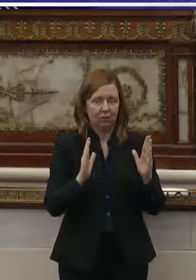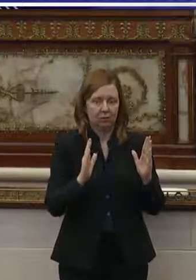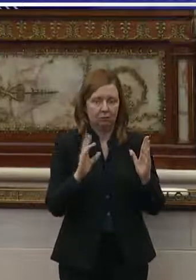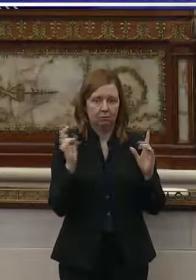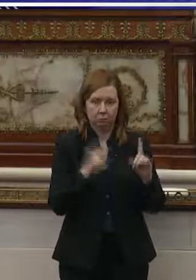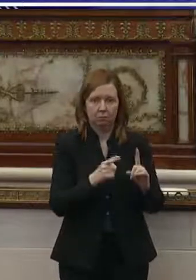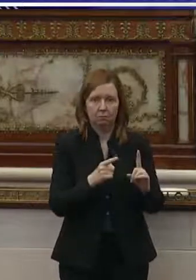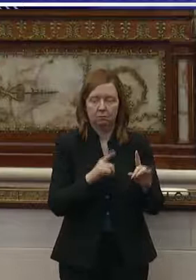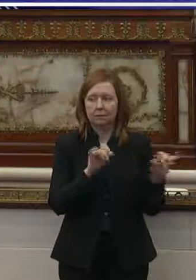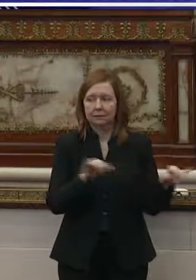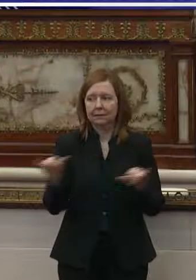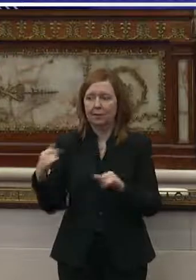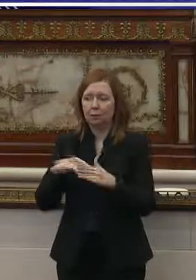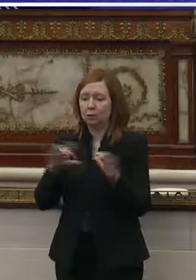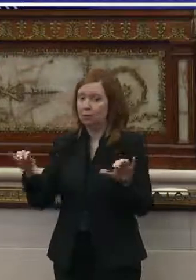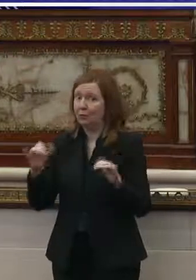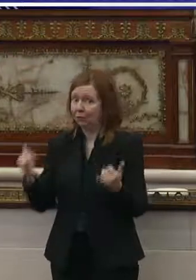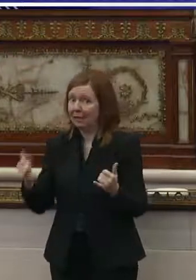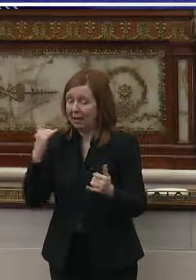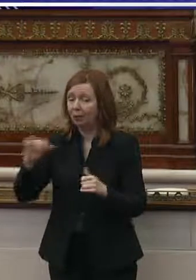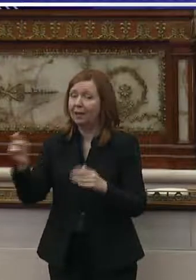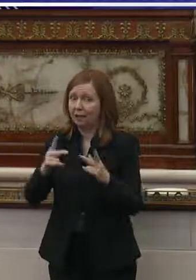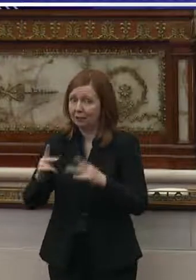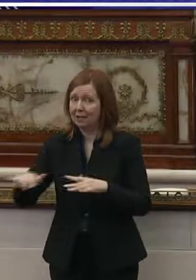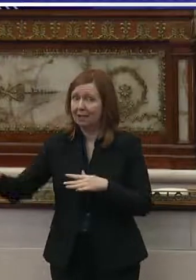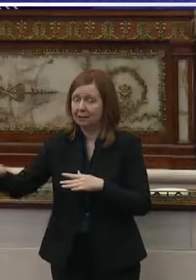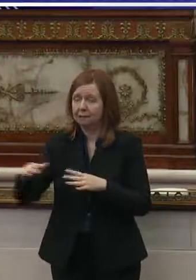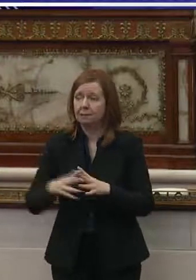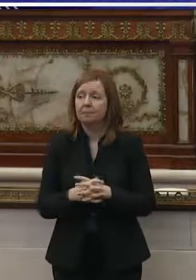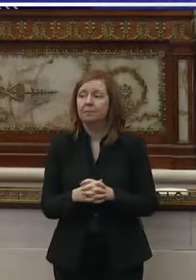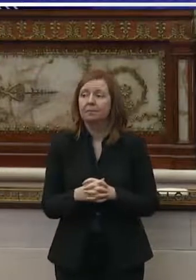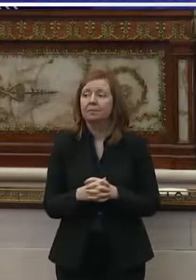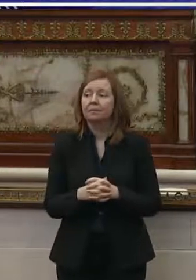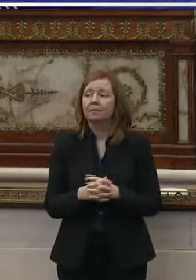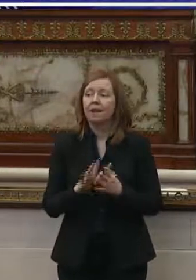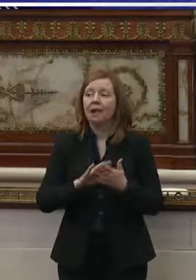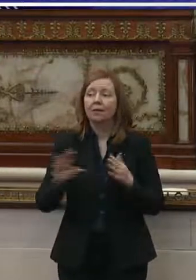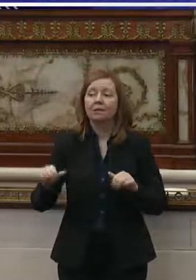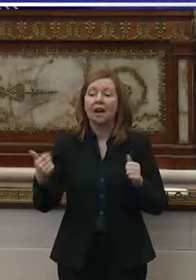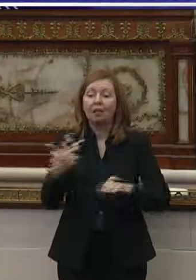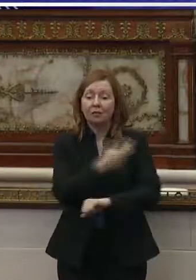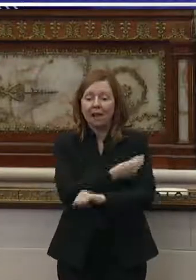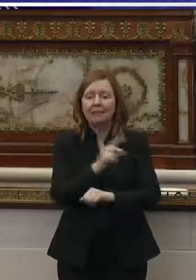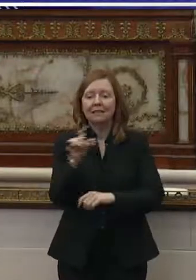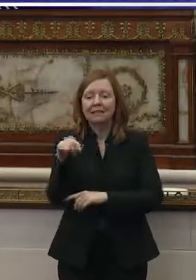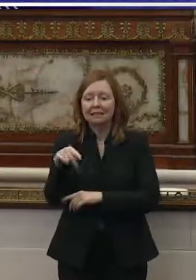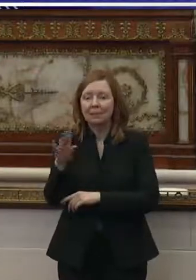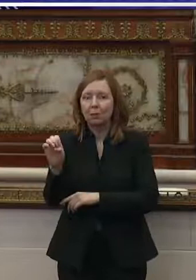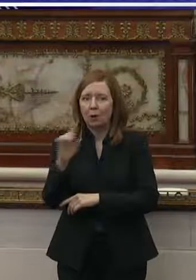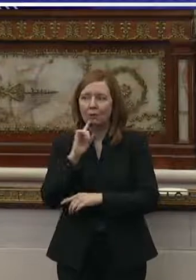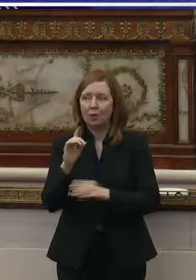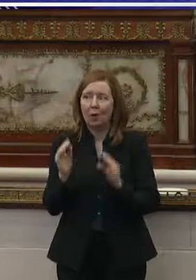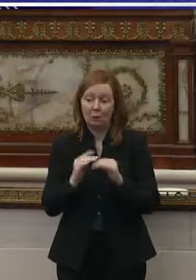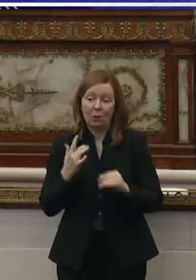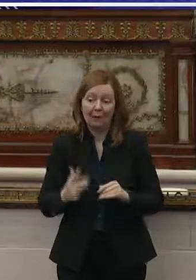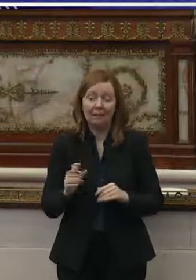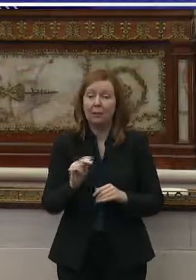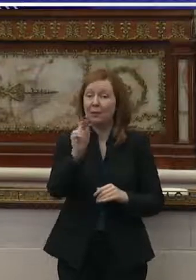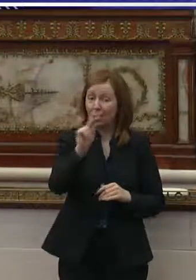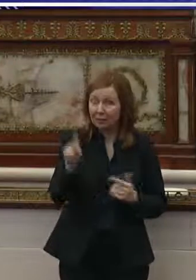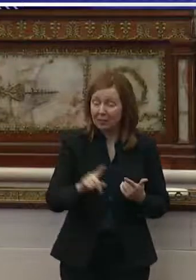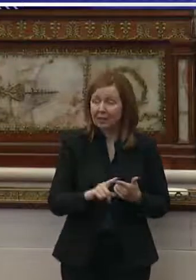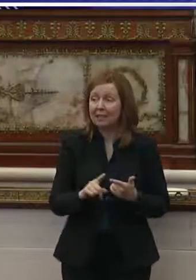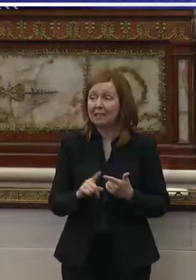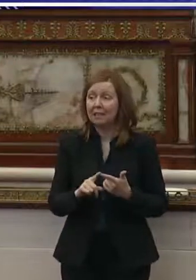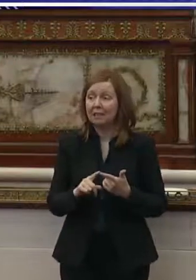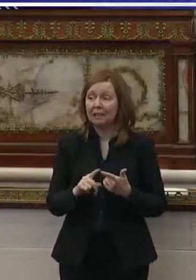here in the same way that we do right now for the other sites. And those under-vaccinated zip codes are more likely to be North Philly